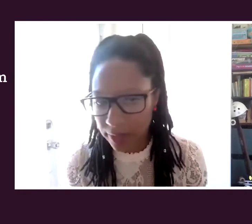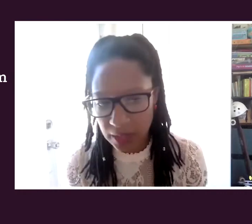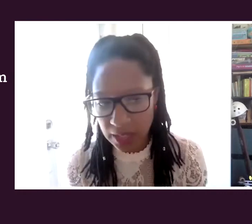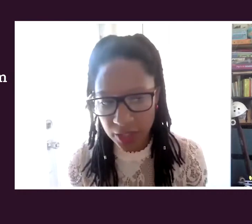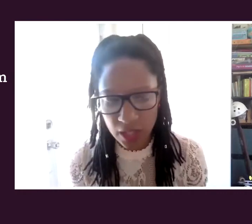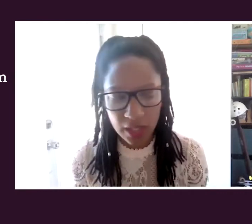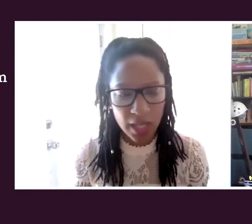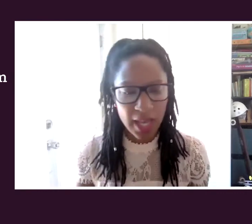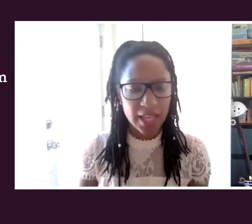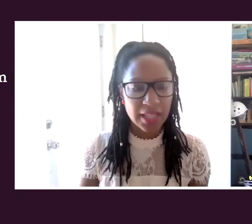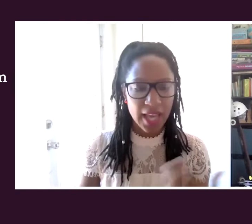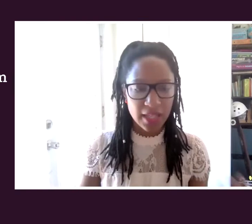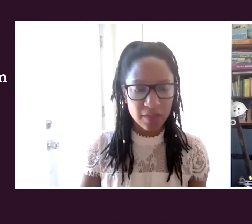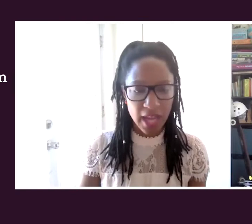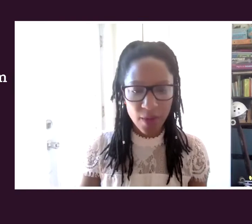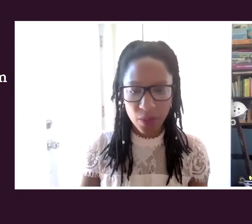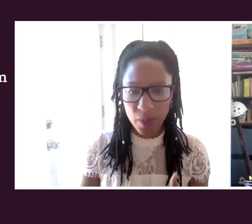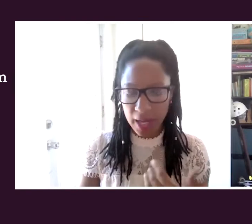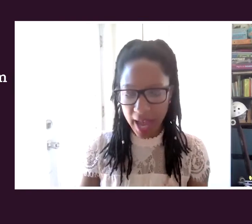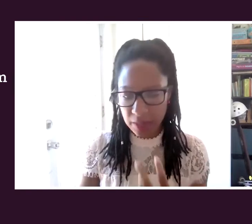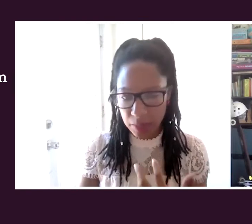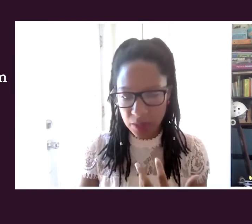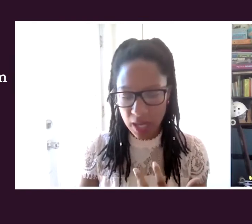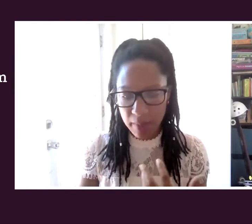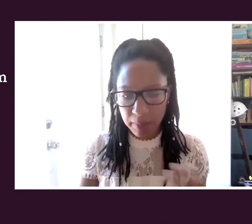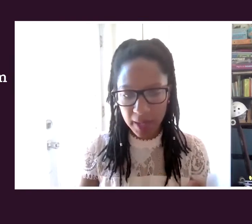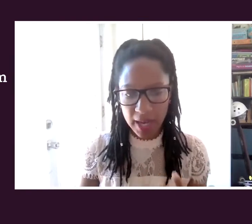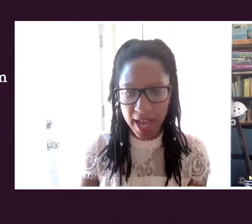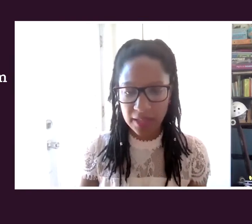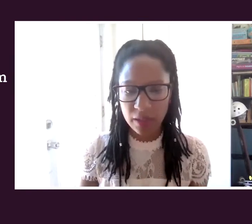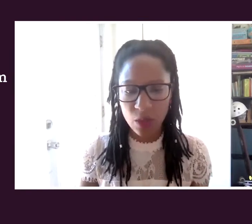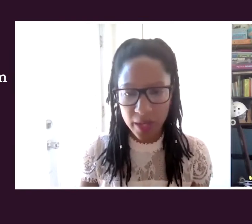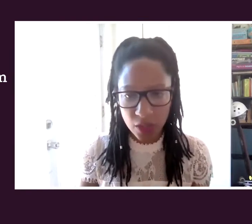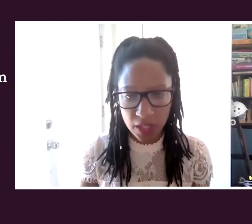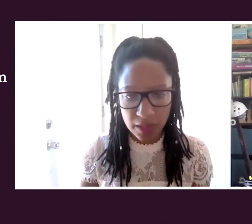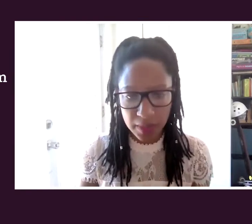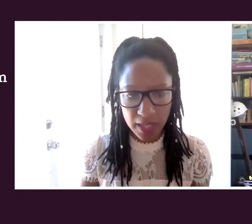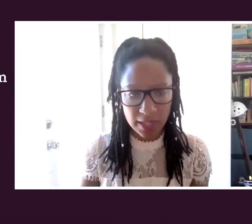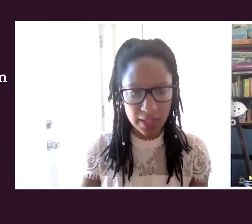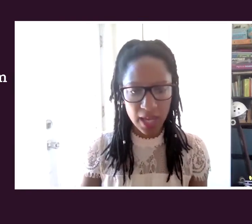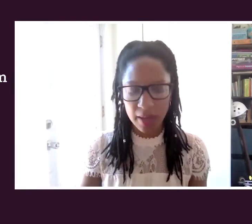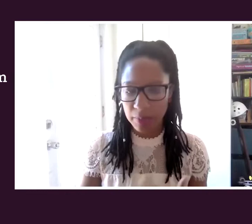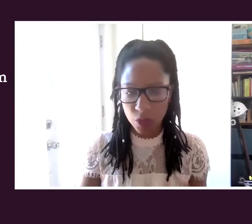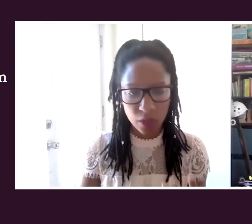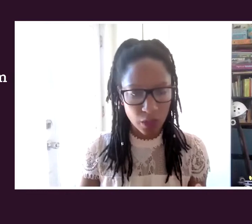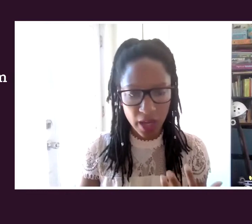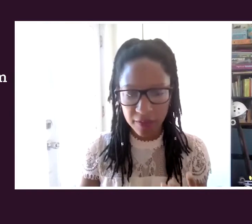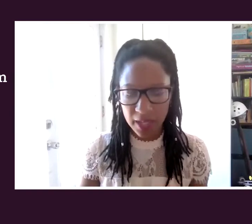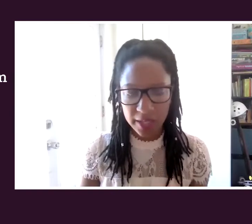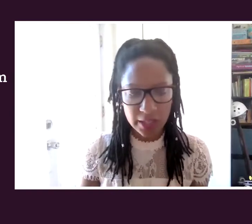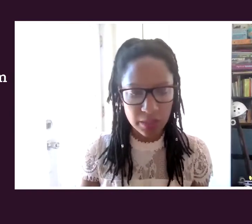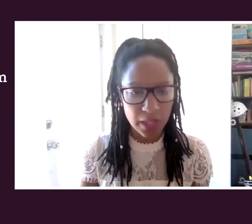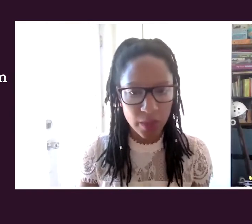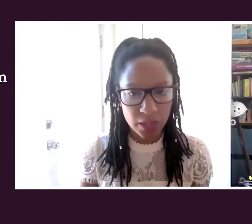guided panel discussion. At the end of the hour, we're going to ask people to come up and ask their questions because I'm sure you